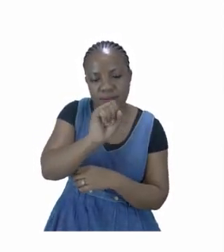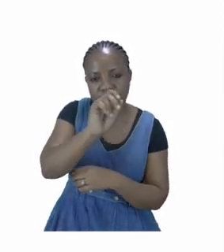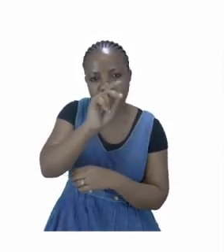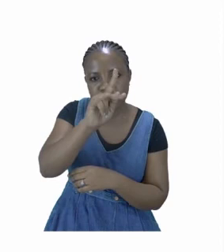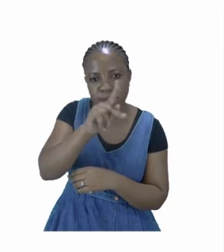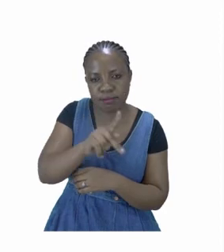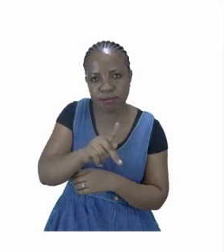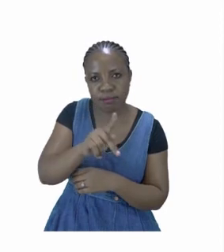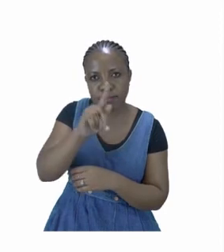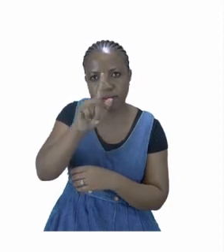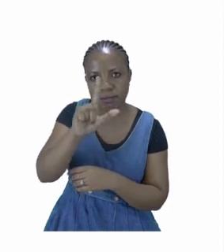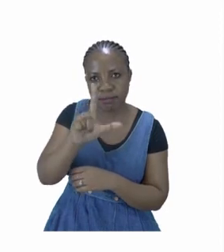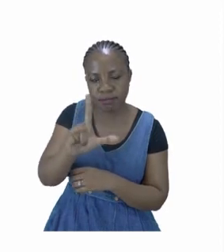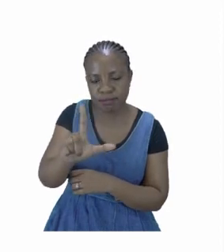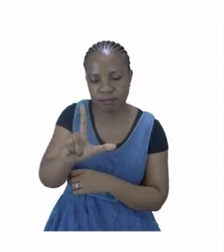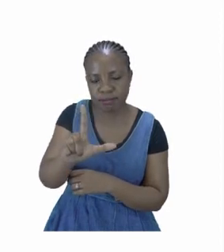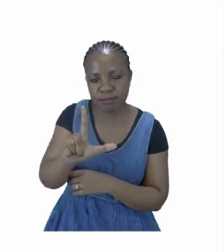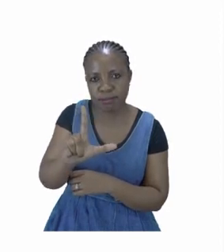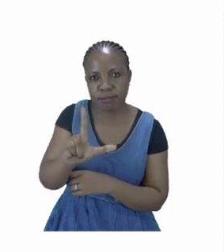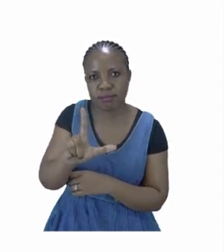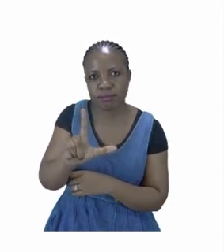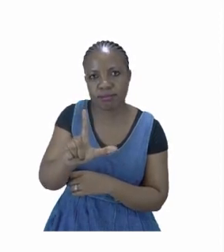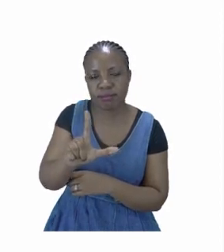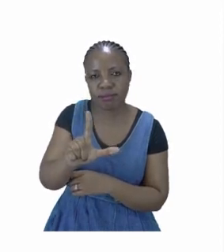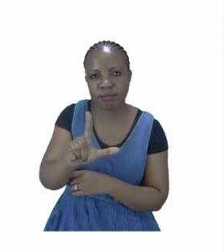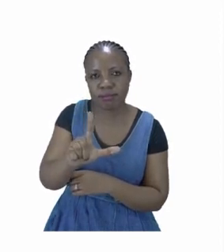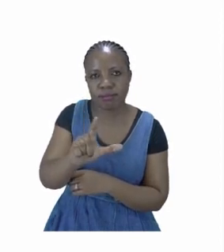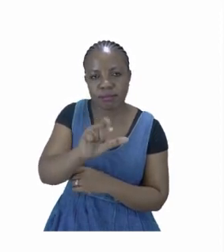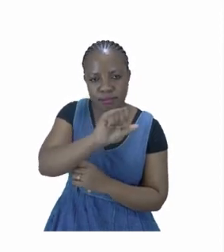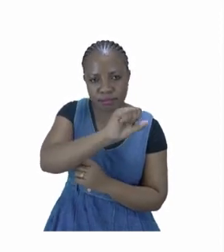Everybody, let's say spl.